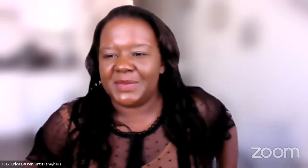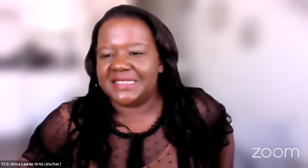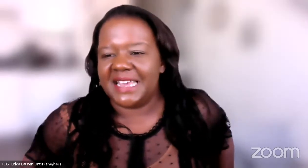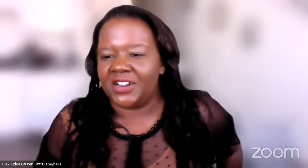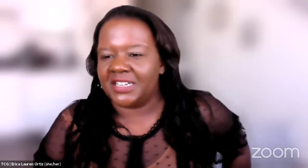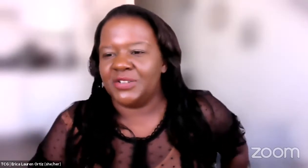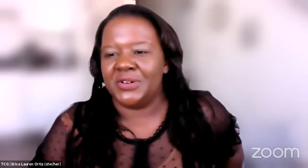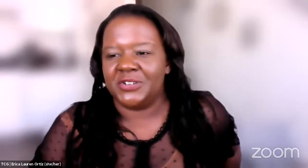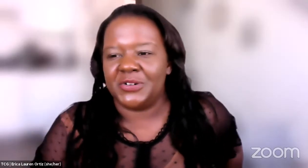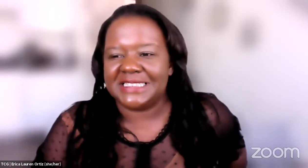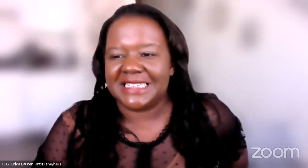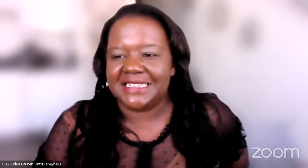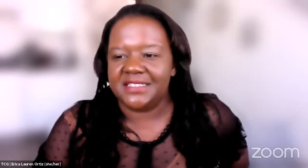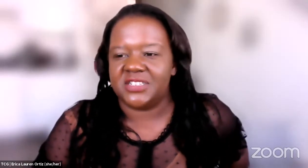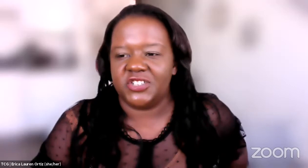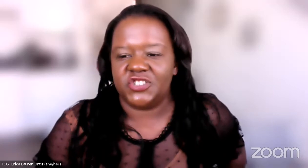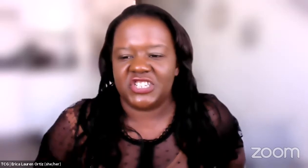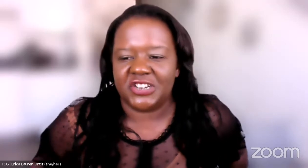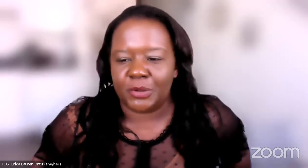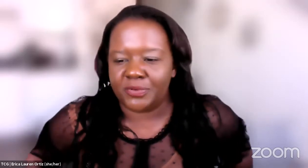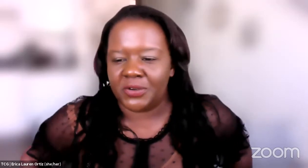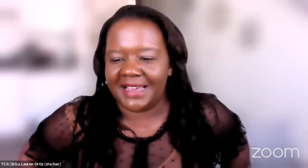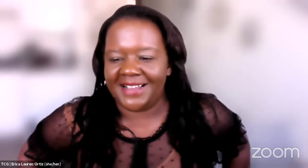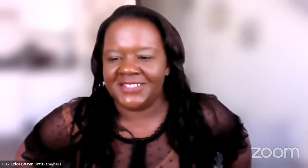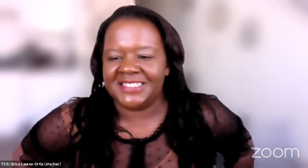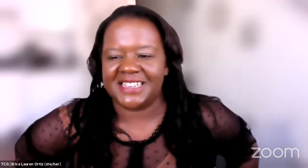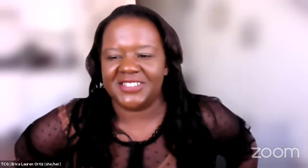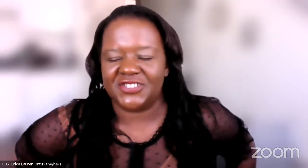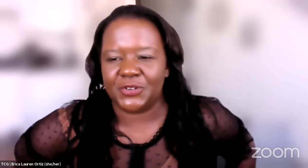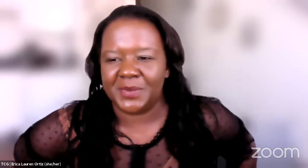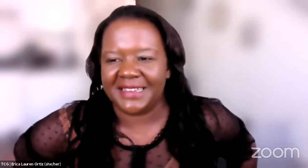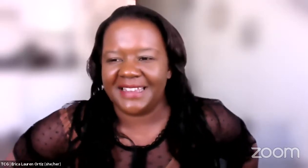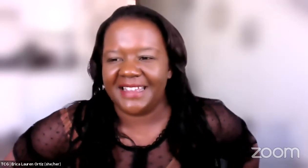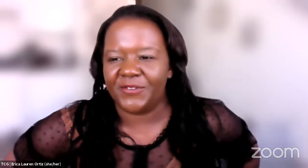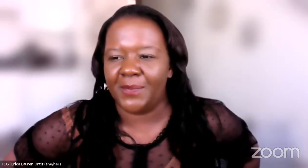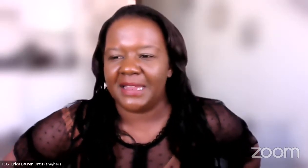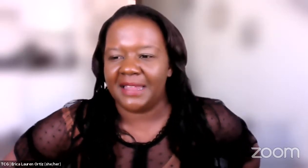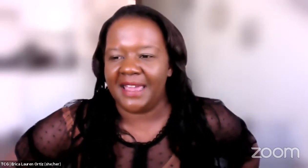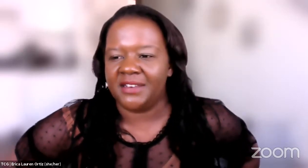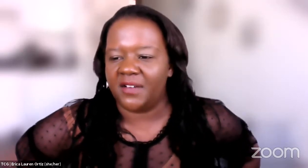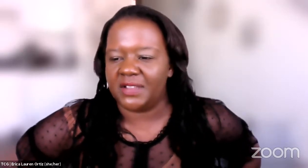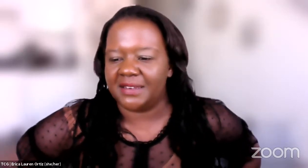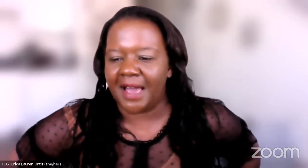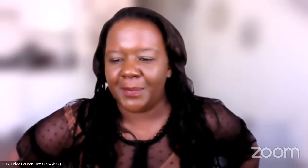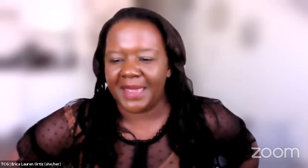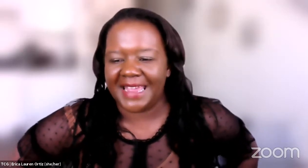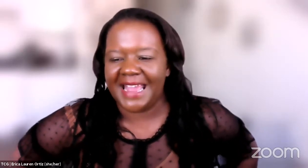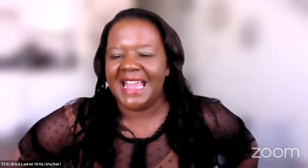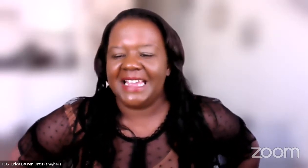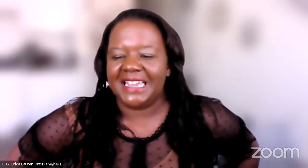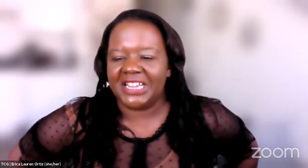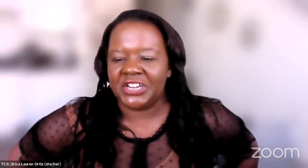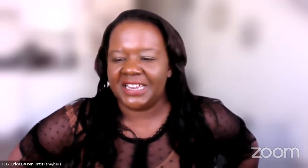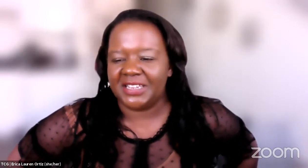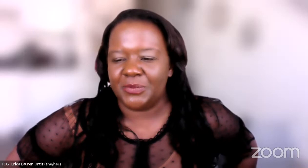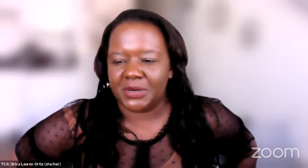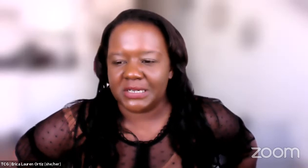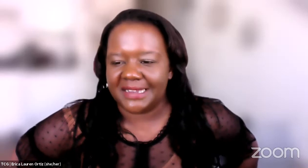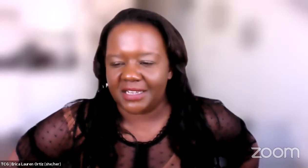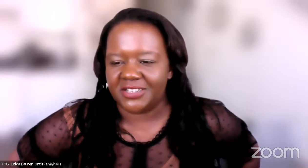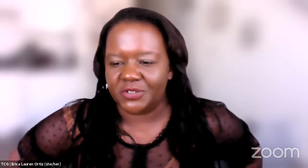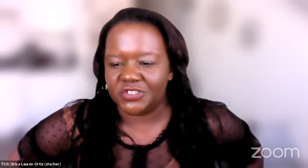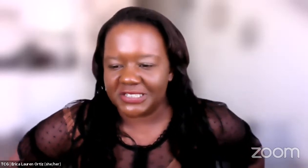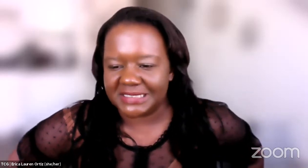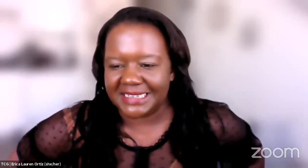My name is Erica Lauren Ortiz, and I use she, her pronouns, zooming from the land of the Lenape here in